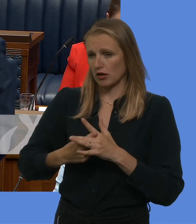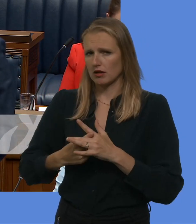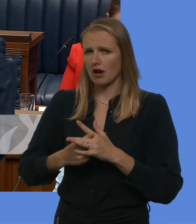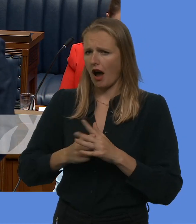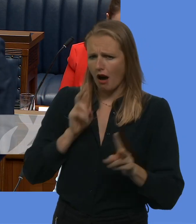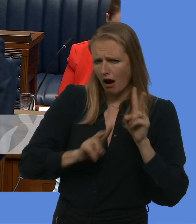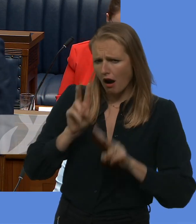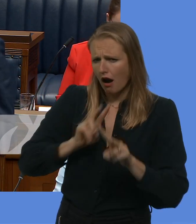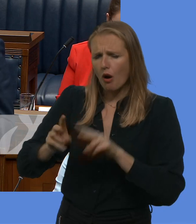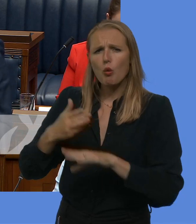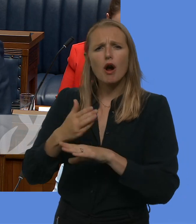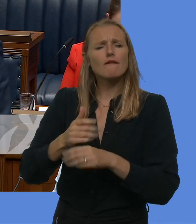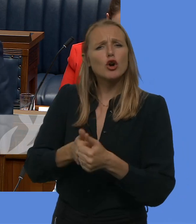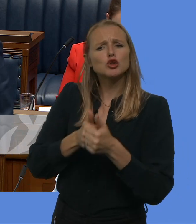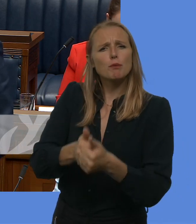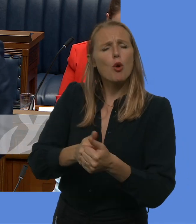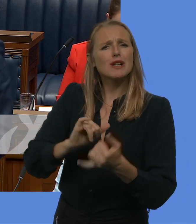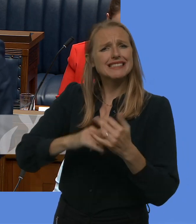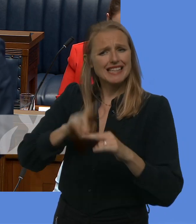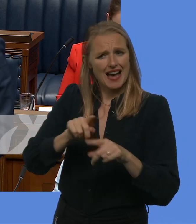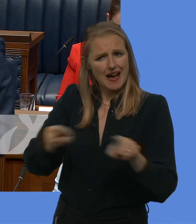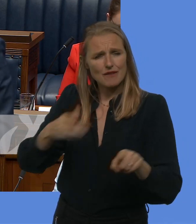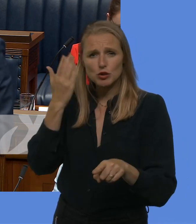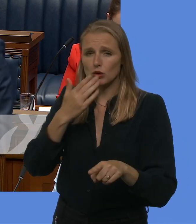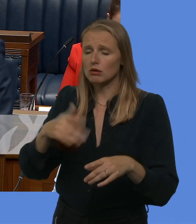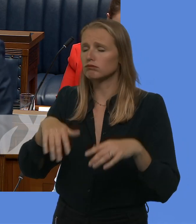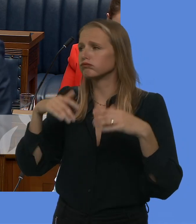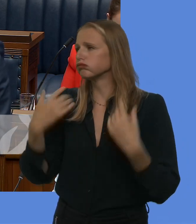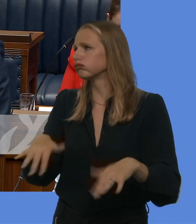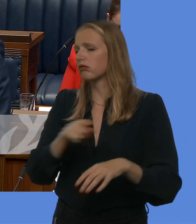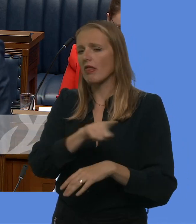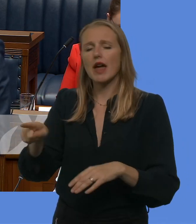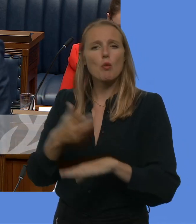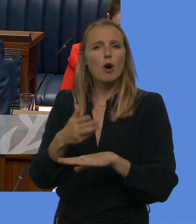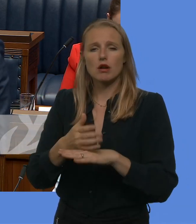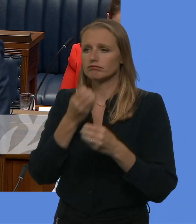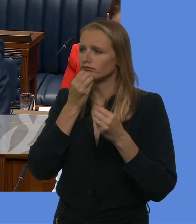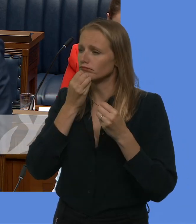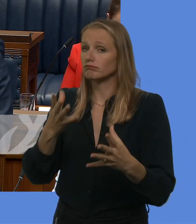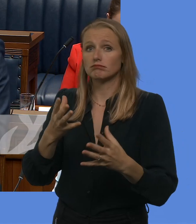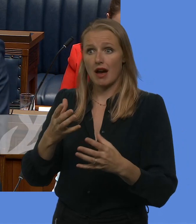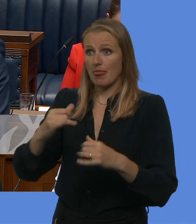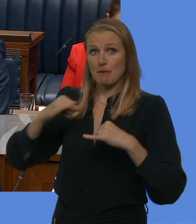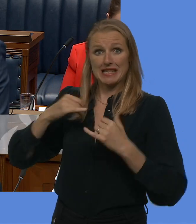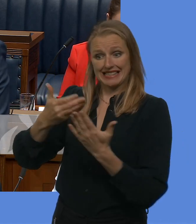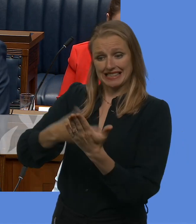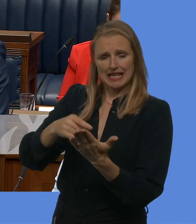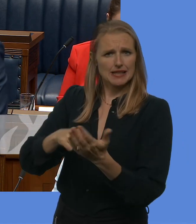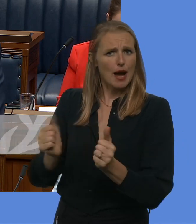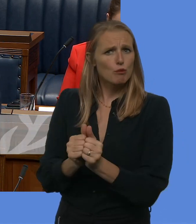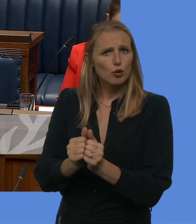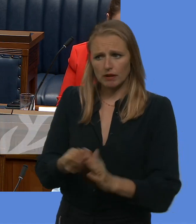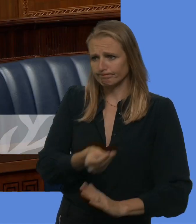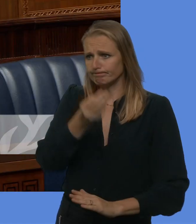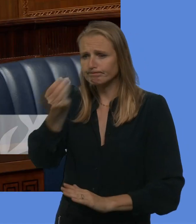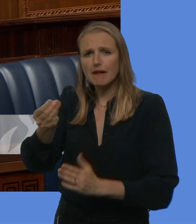support staff carry out. I deeply value that work. I approved the business case. I put it forward to the Finance Minister.